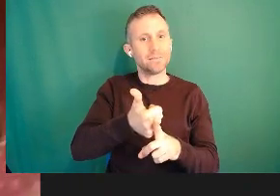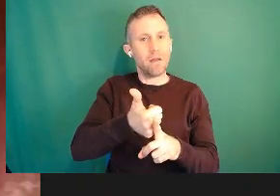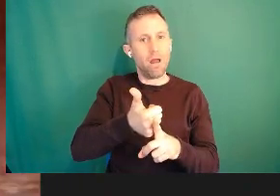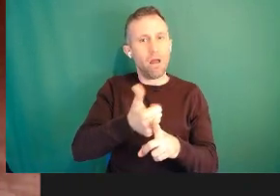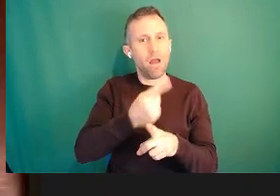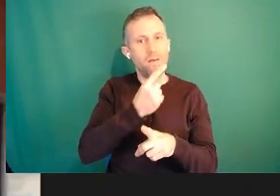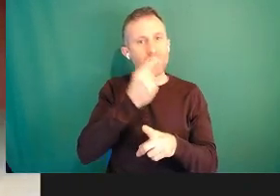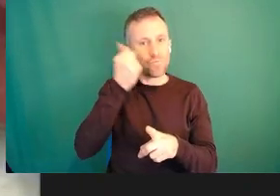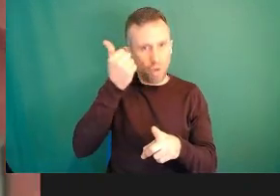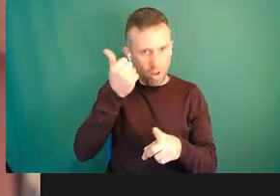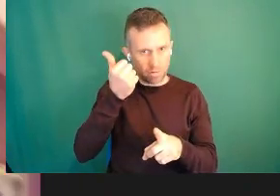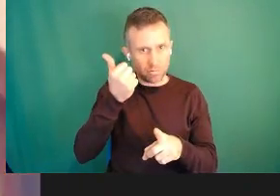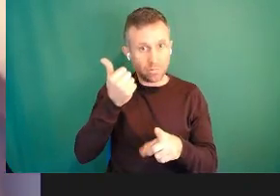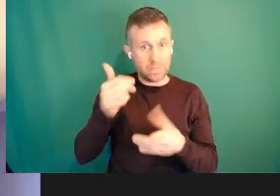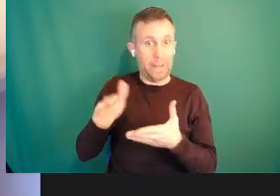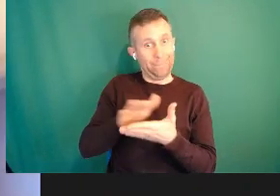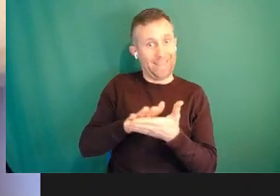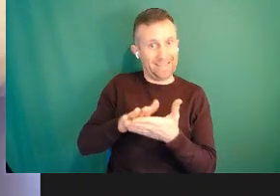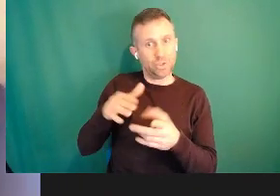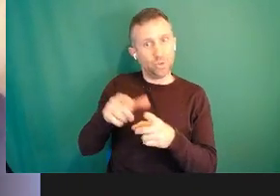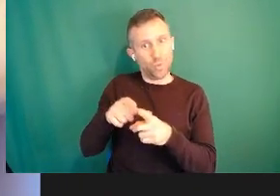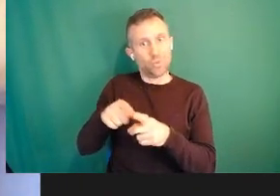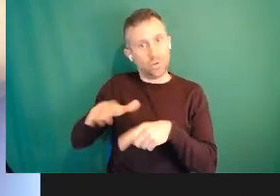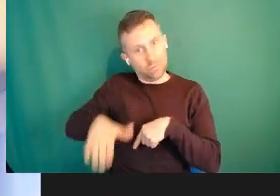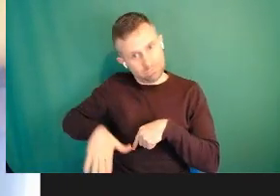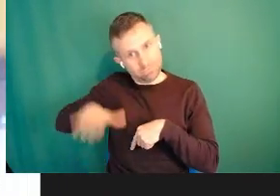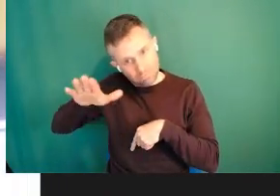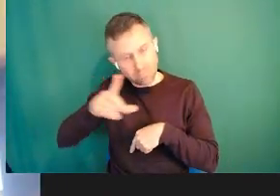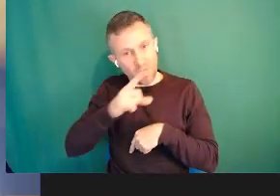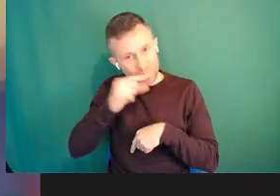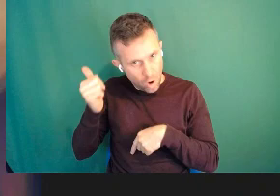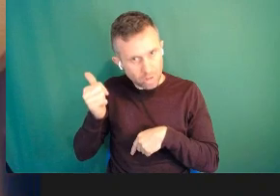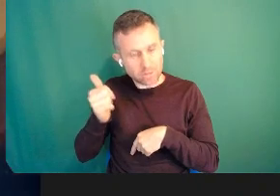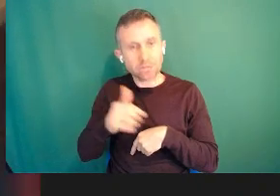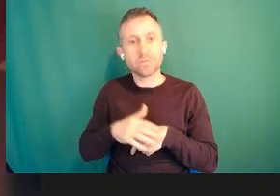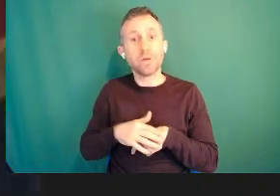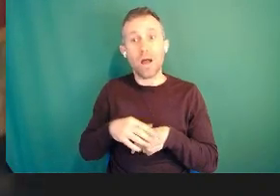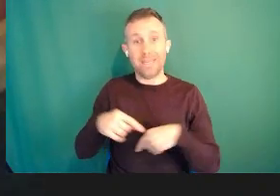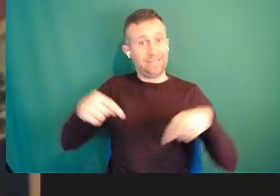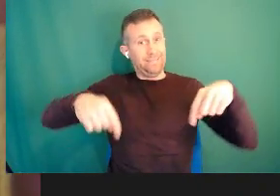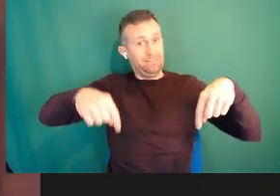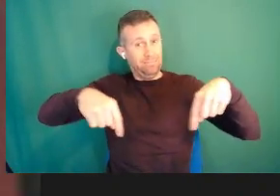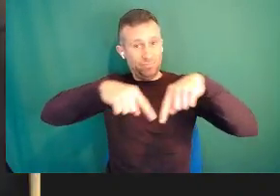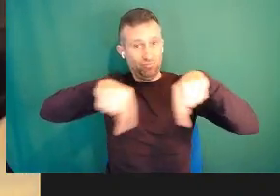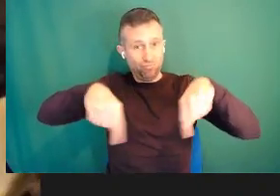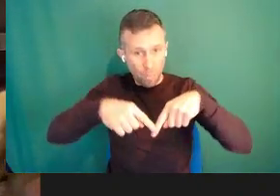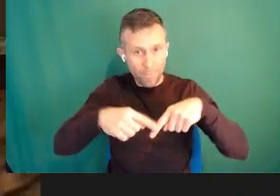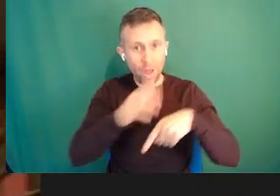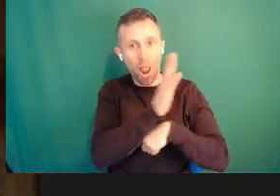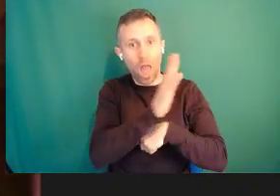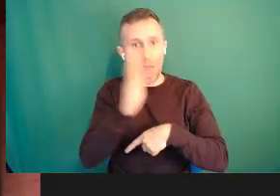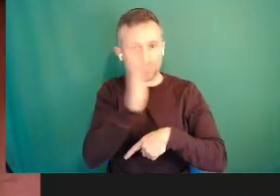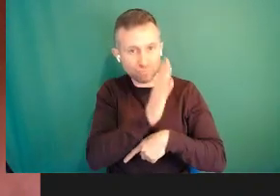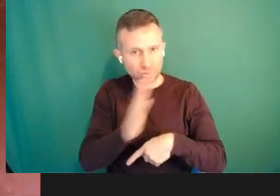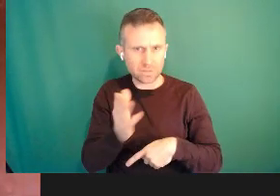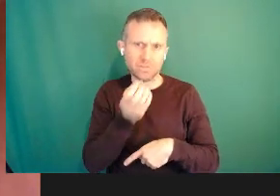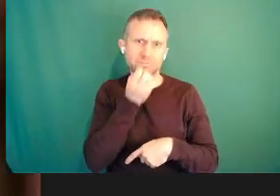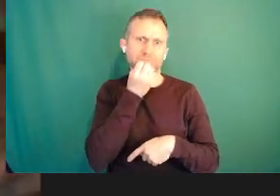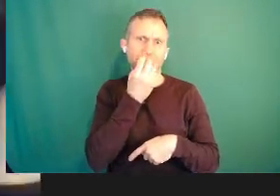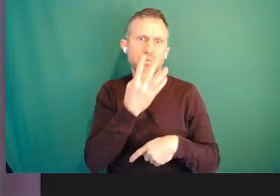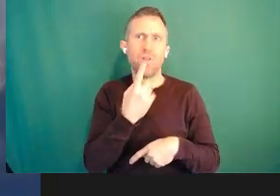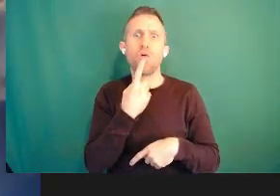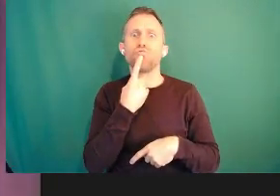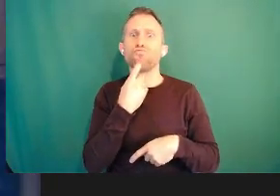library. It has this beautiful red damask wallpaper in the study area,